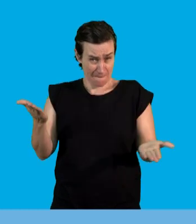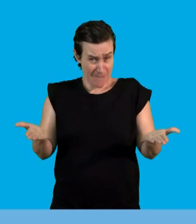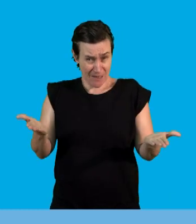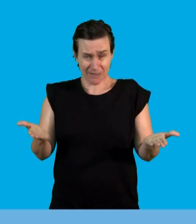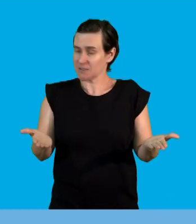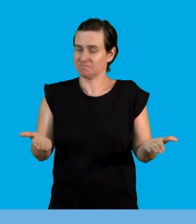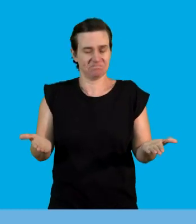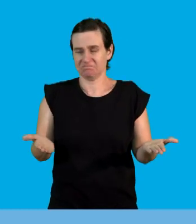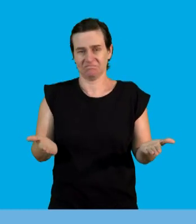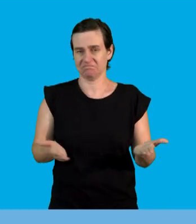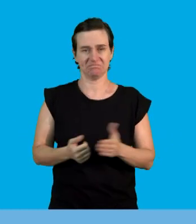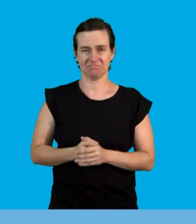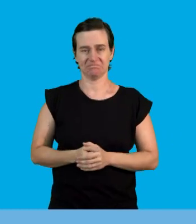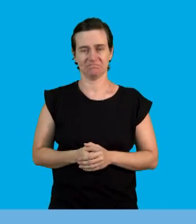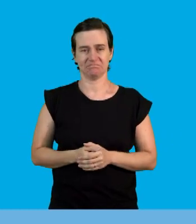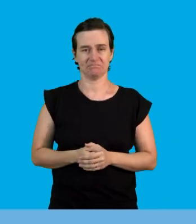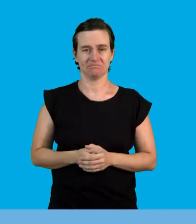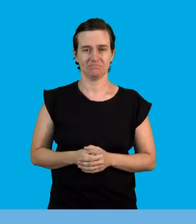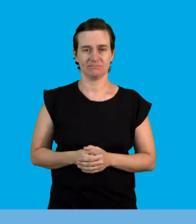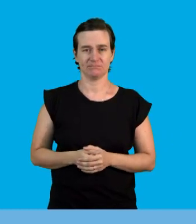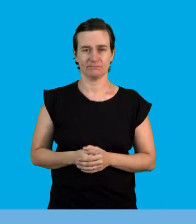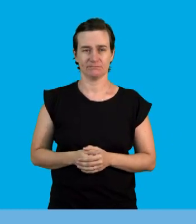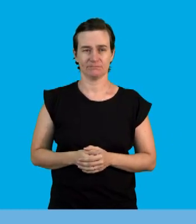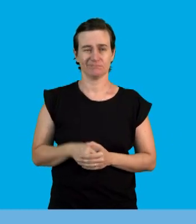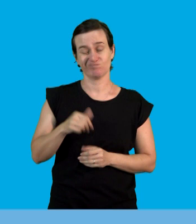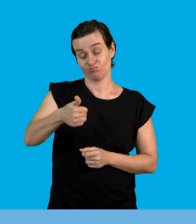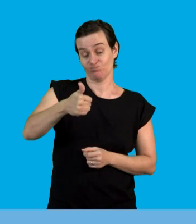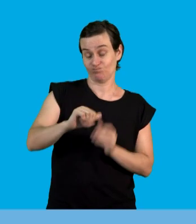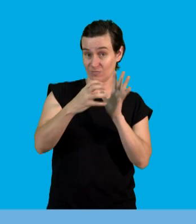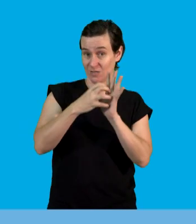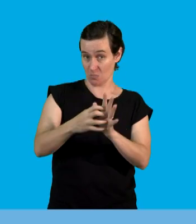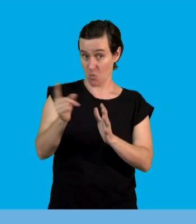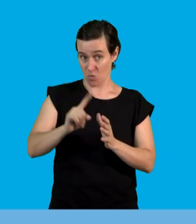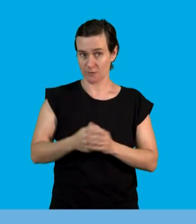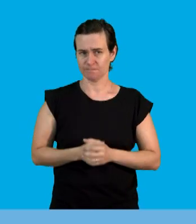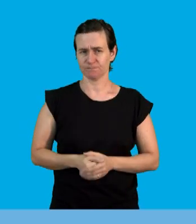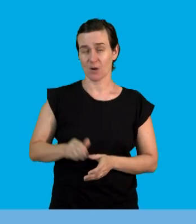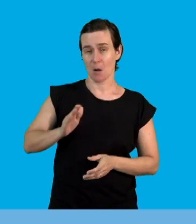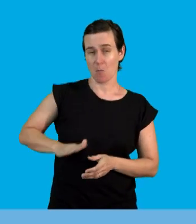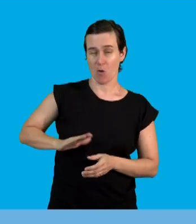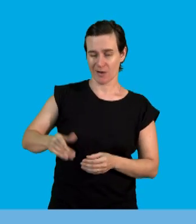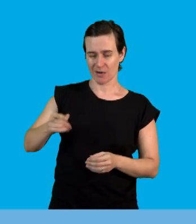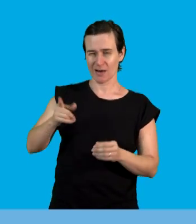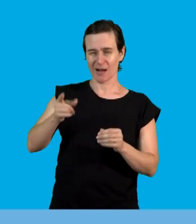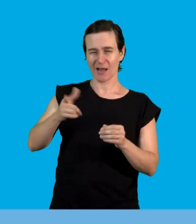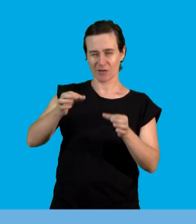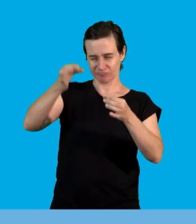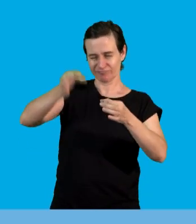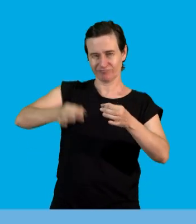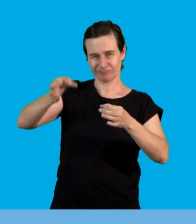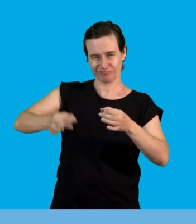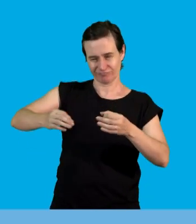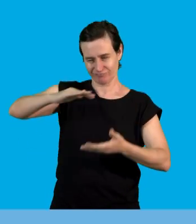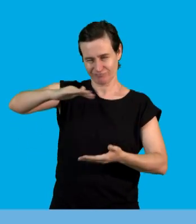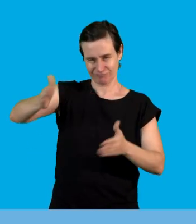equilibrium and the two forces are not going to be balancing each other out. Now the next example would be a boy pulls a crate across the floor